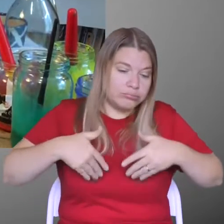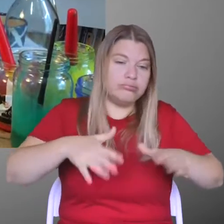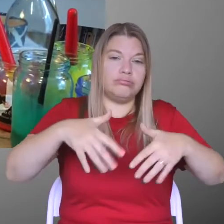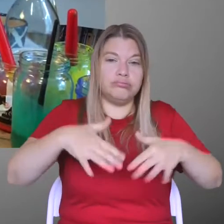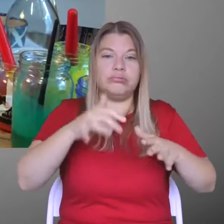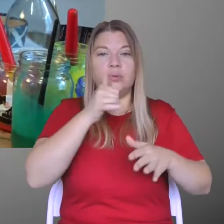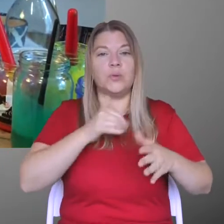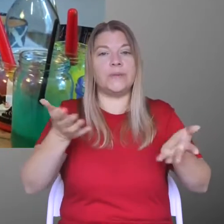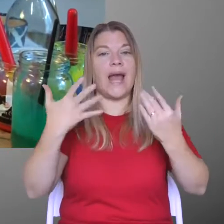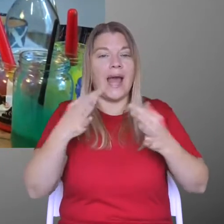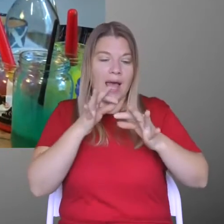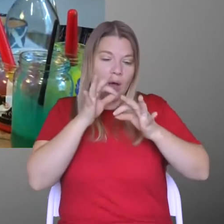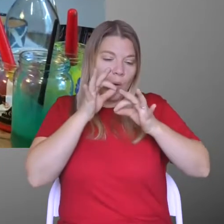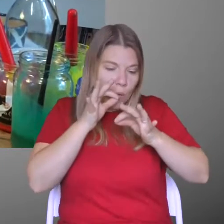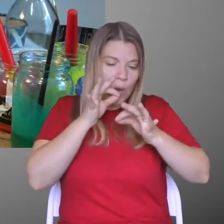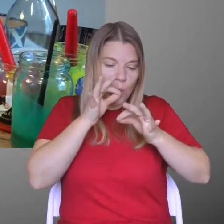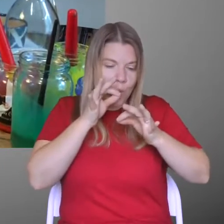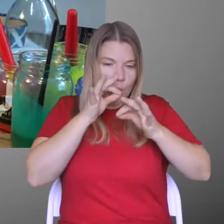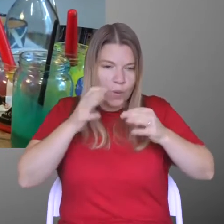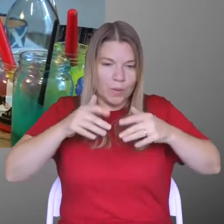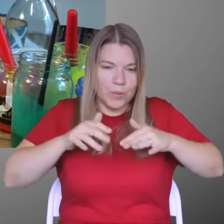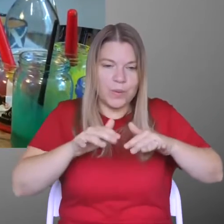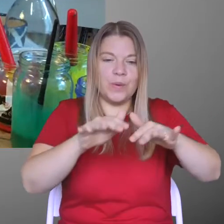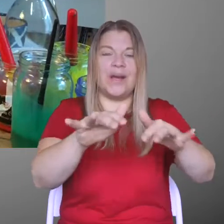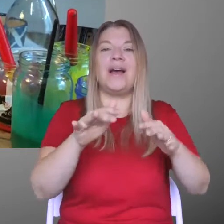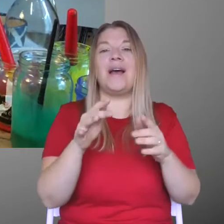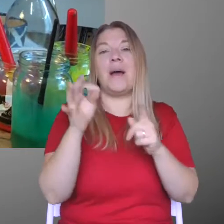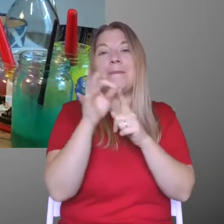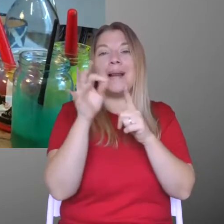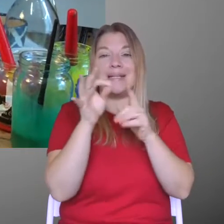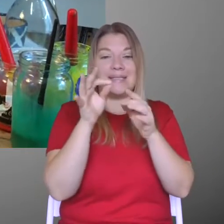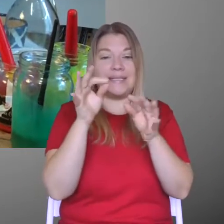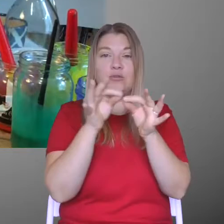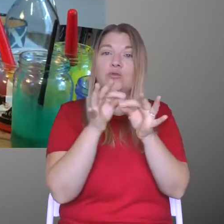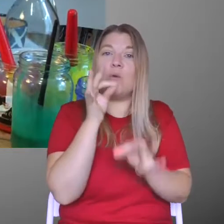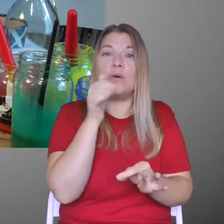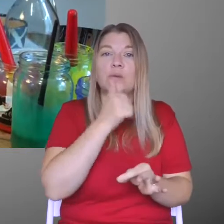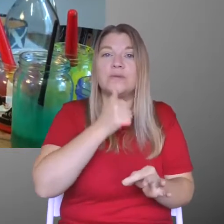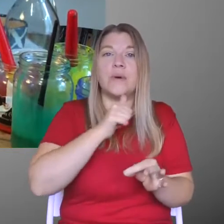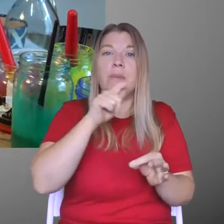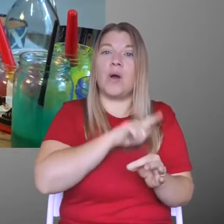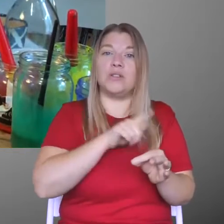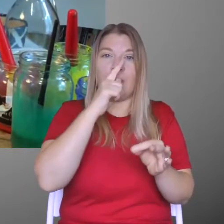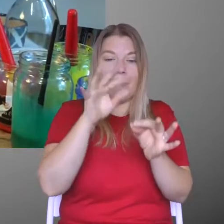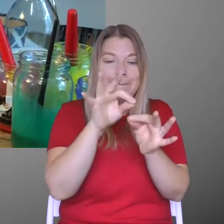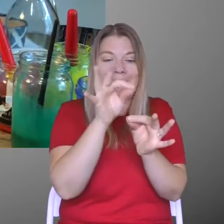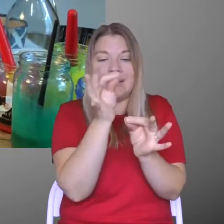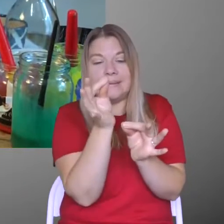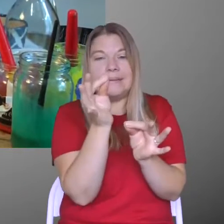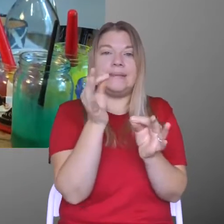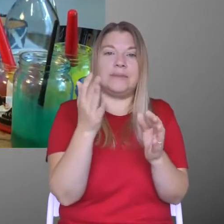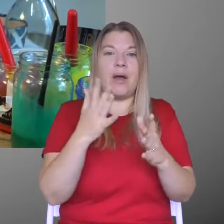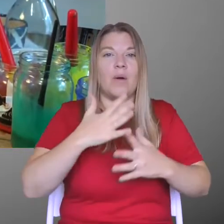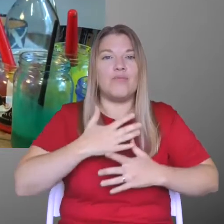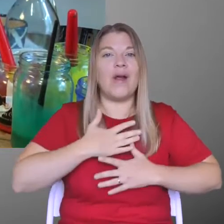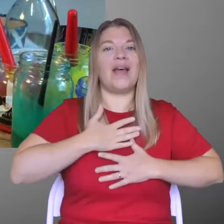plastic straw. It helps if you've got the bendy one because you can bend it up at the end. And you're going to take a big breath. And you're definitely blowing the ink. Don't